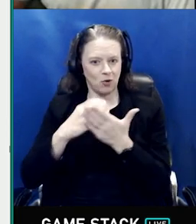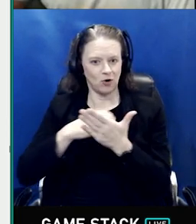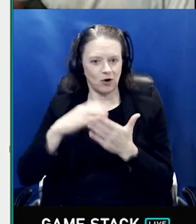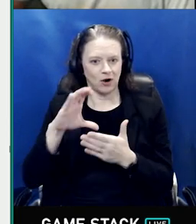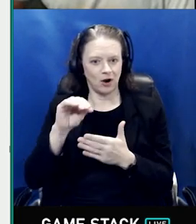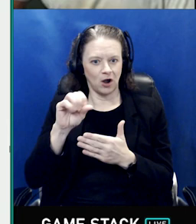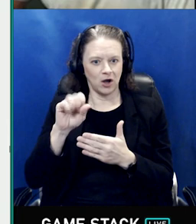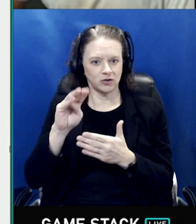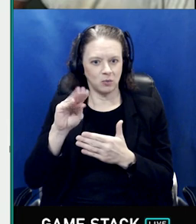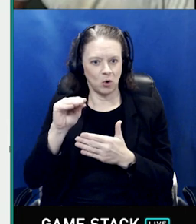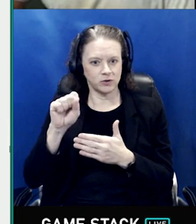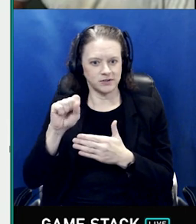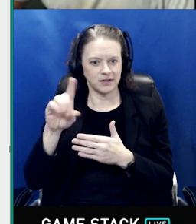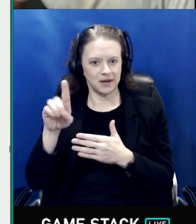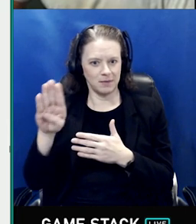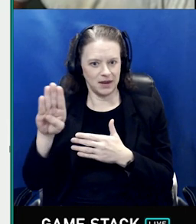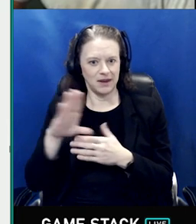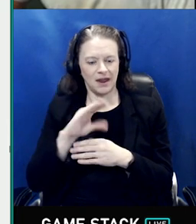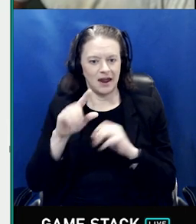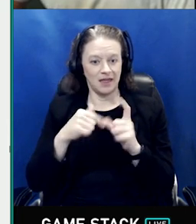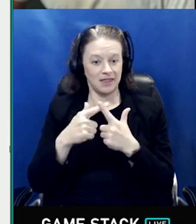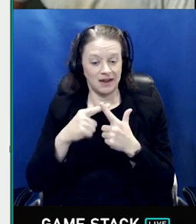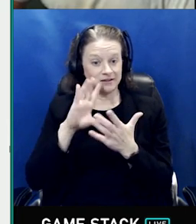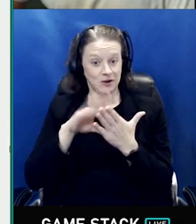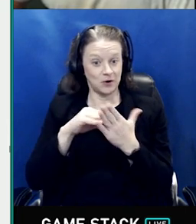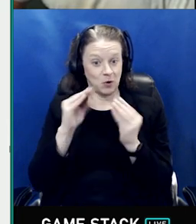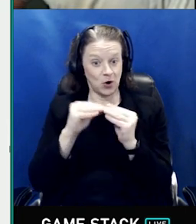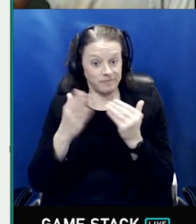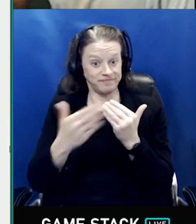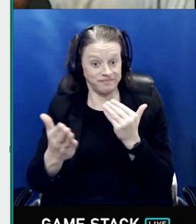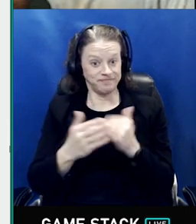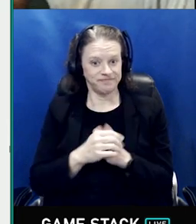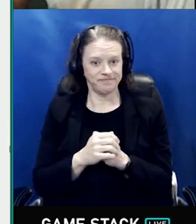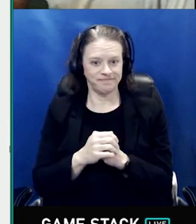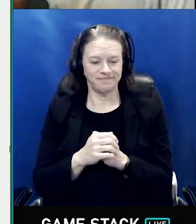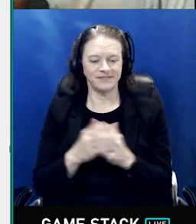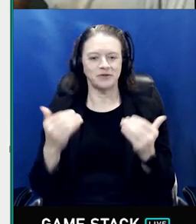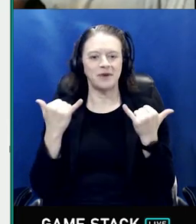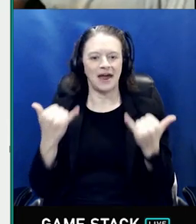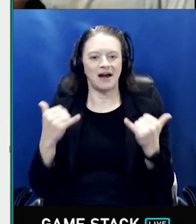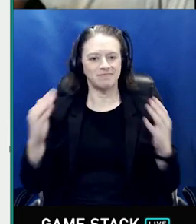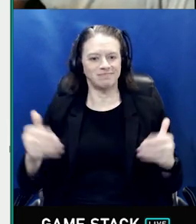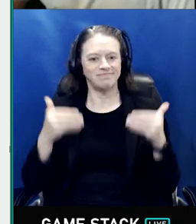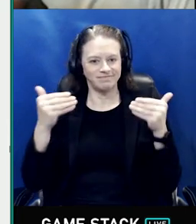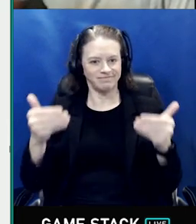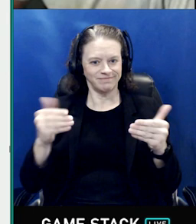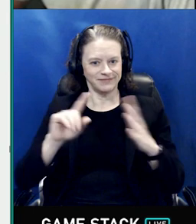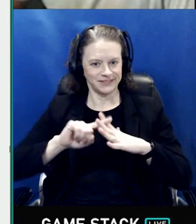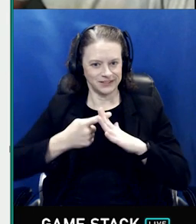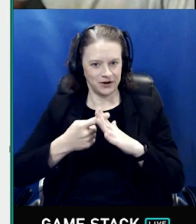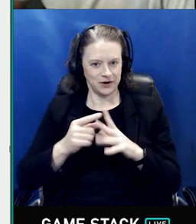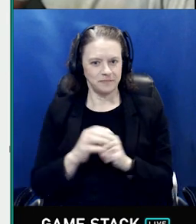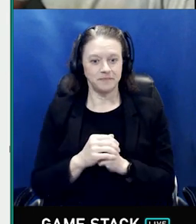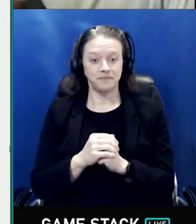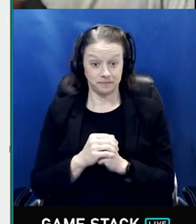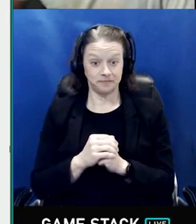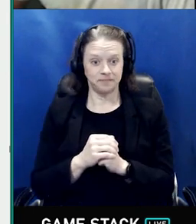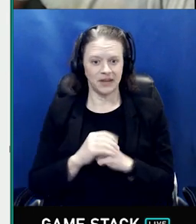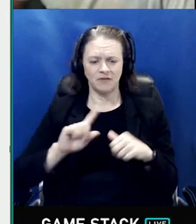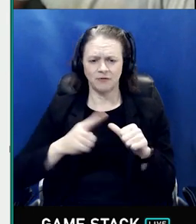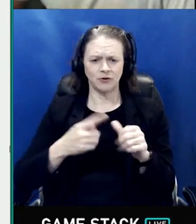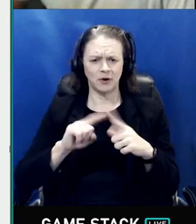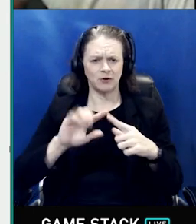excuse me, with that, let's get started. So I'd like to start by sharing some of the things I've heard from